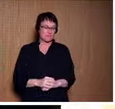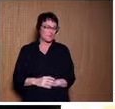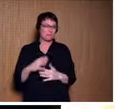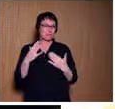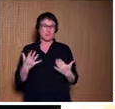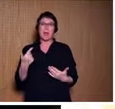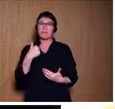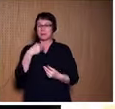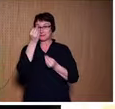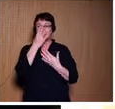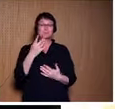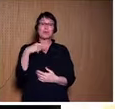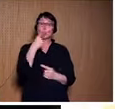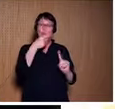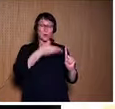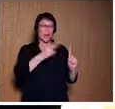Mcewen.